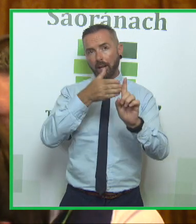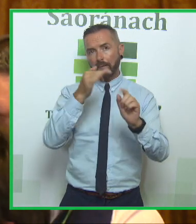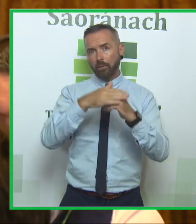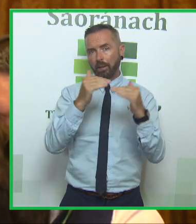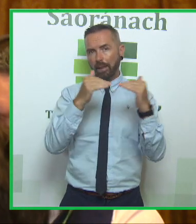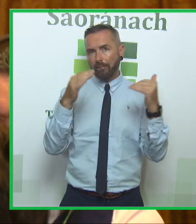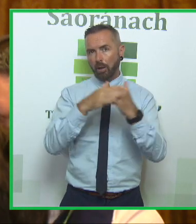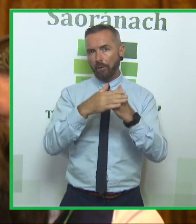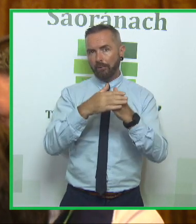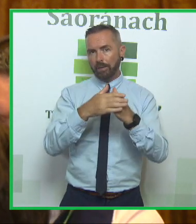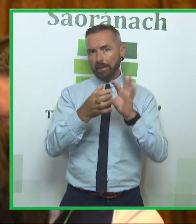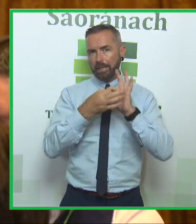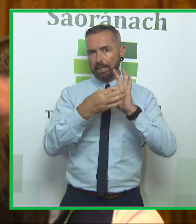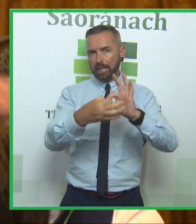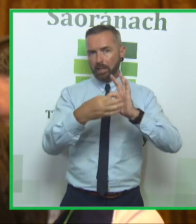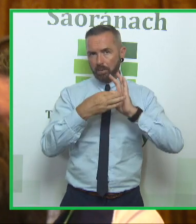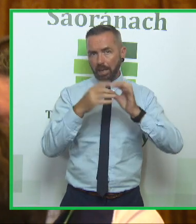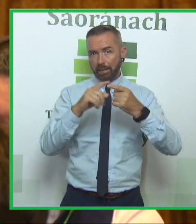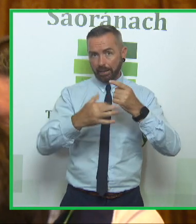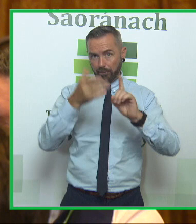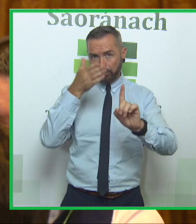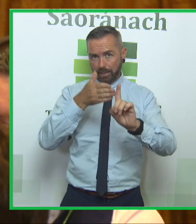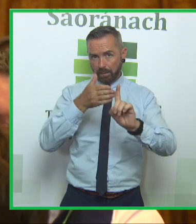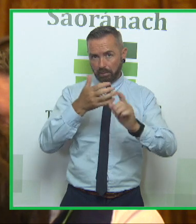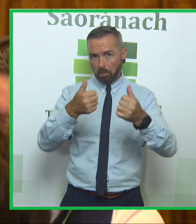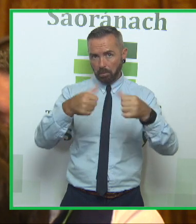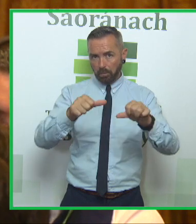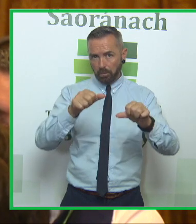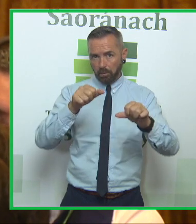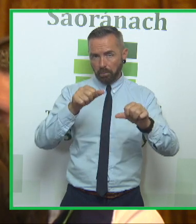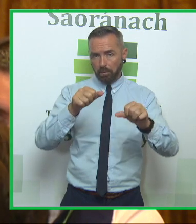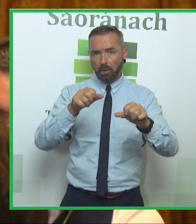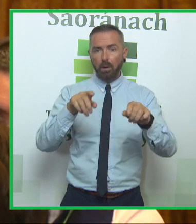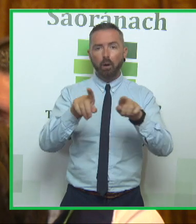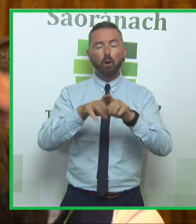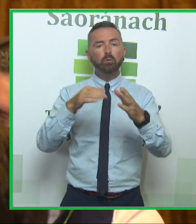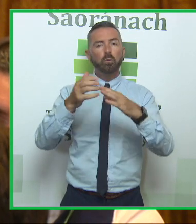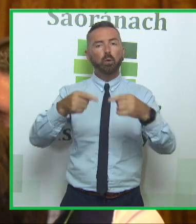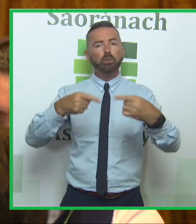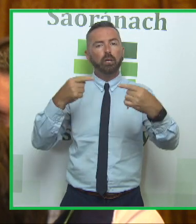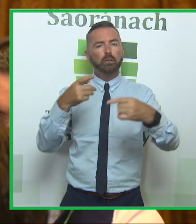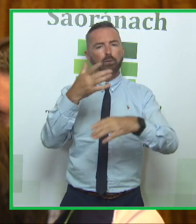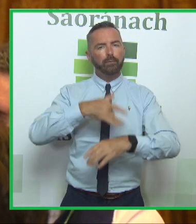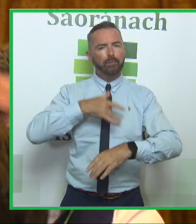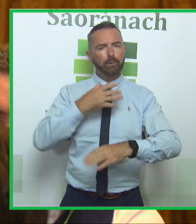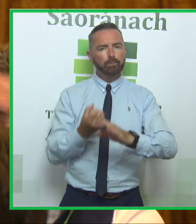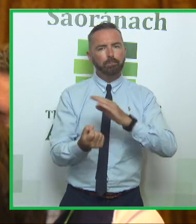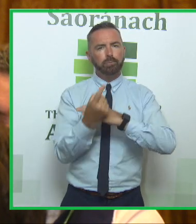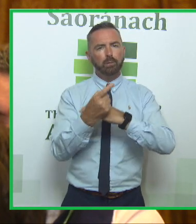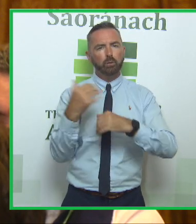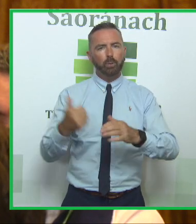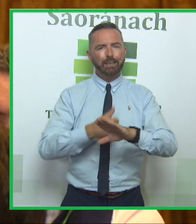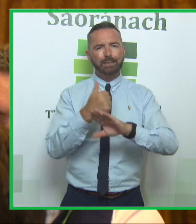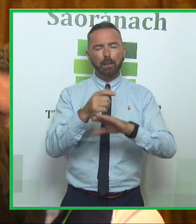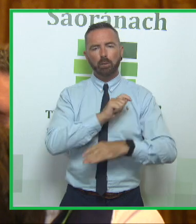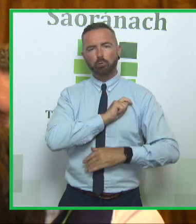of engagement? Did you reach that target? And what challenges did you face in terms of establishing trust with